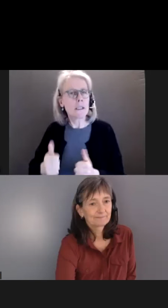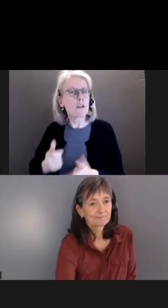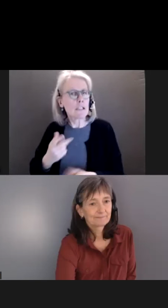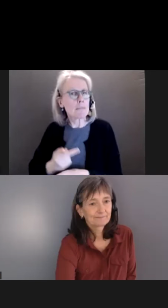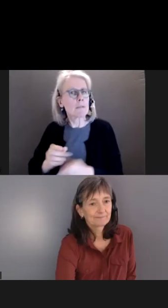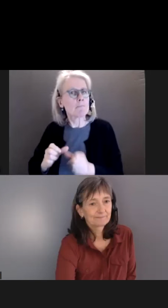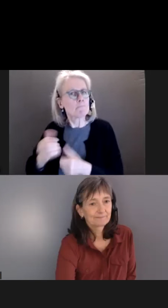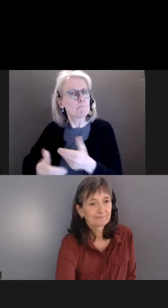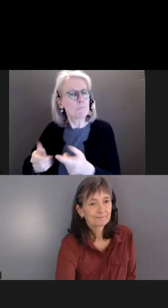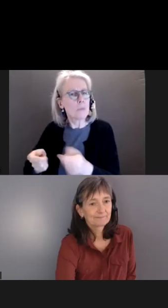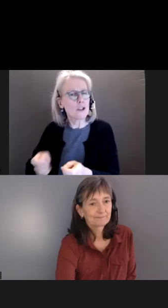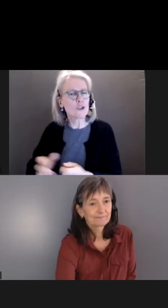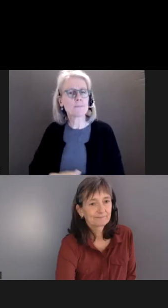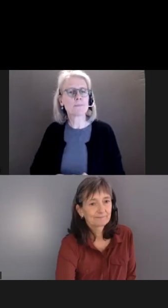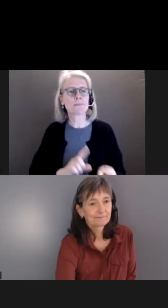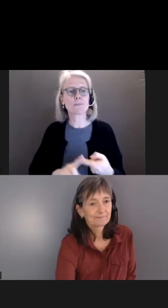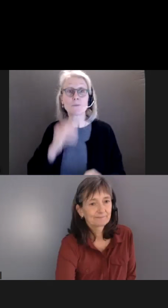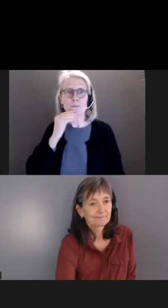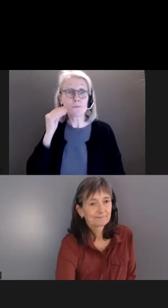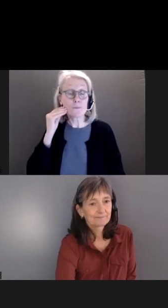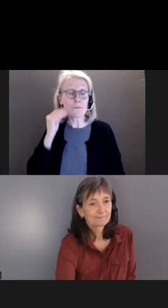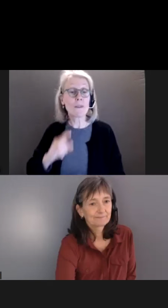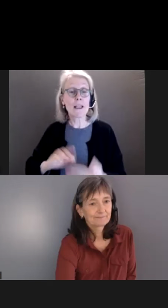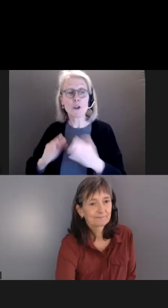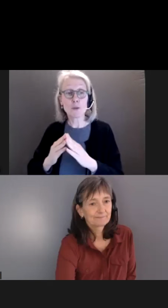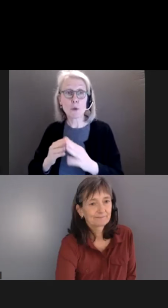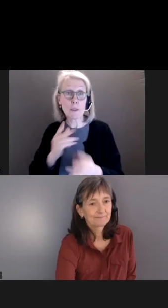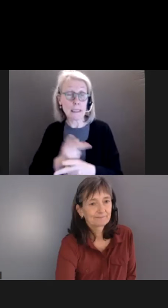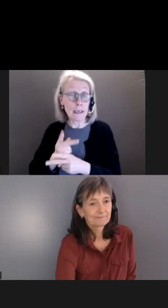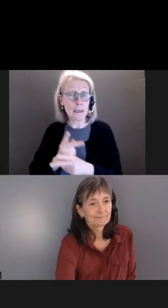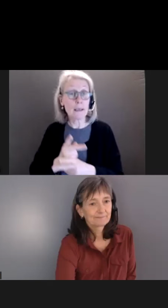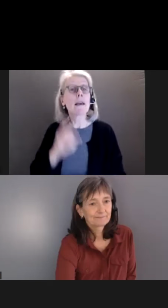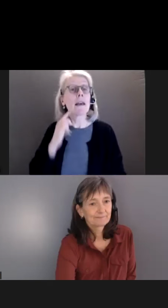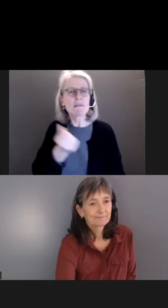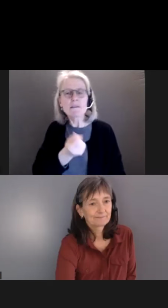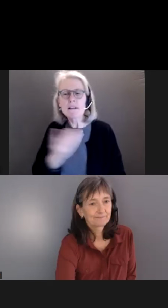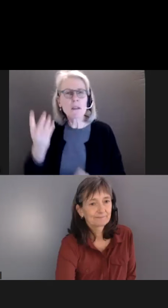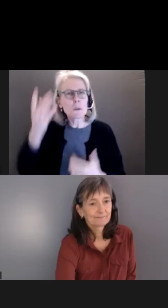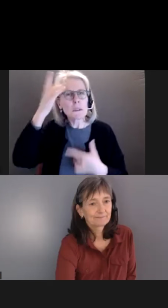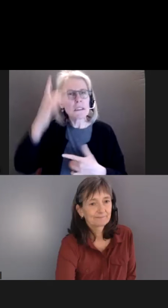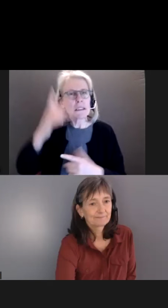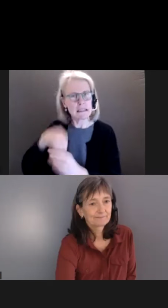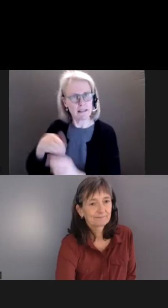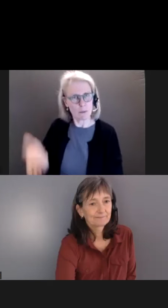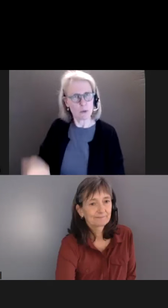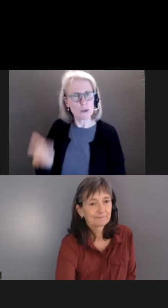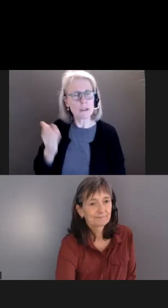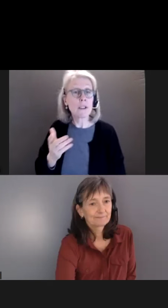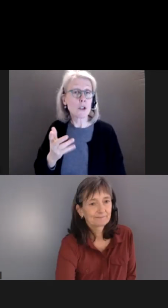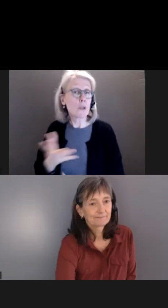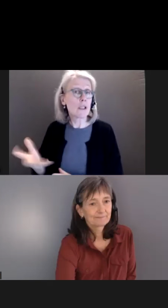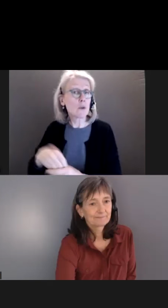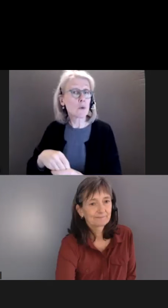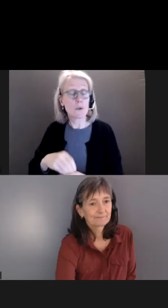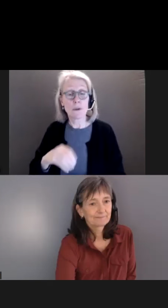care interventions, which are designed to support homebound individuals with multiple chronic conditions, could also be integrated into home and